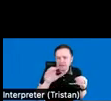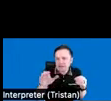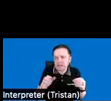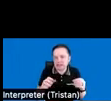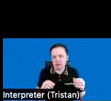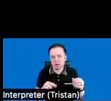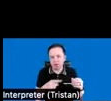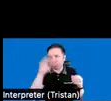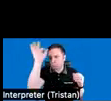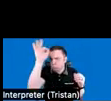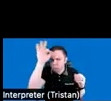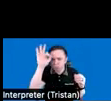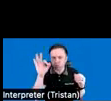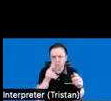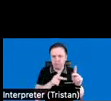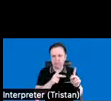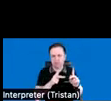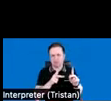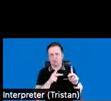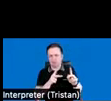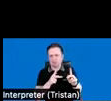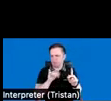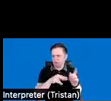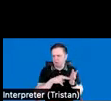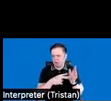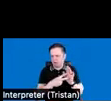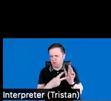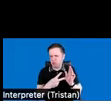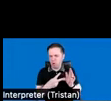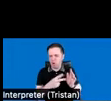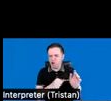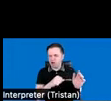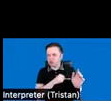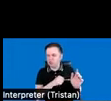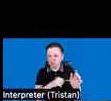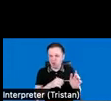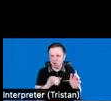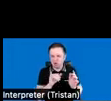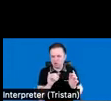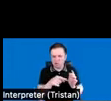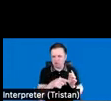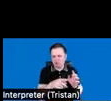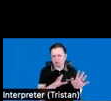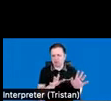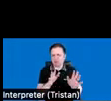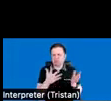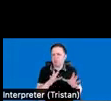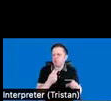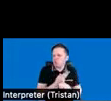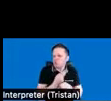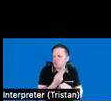communication, attitudes, misunderstanding, underestimation of the abilities and desires to be recognized and included